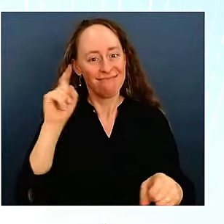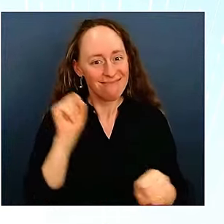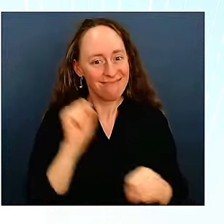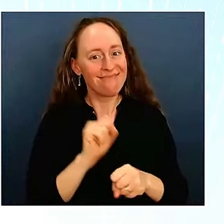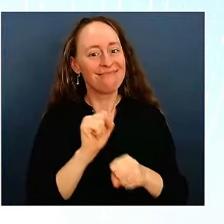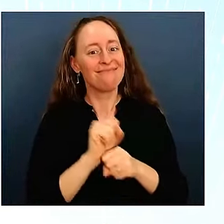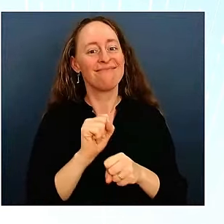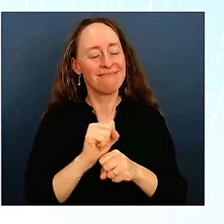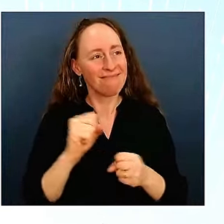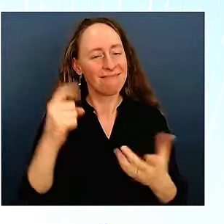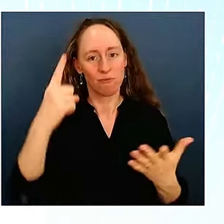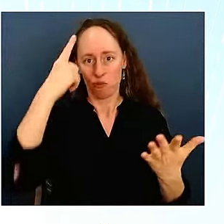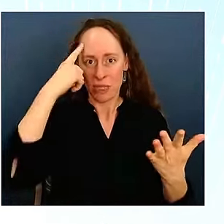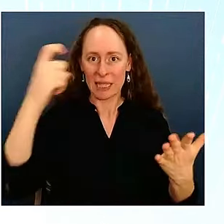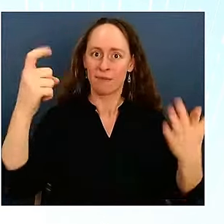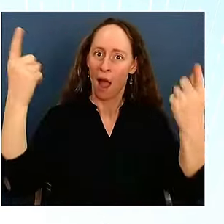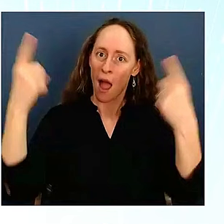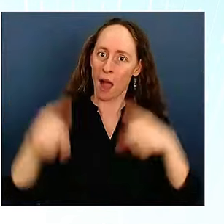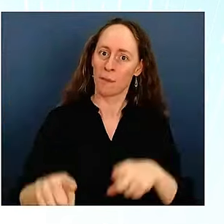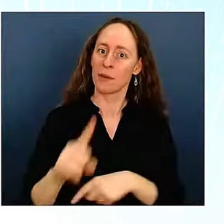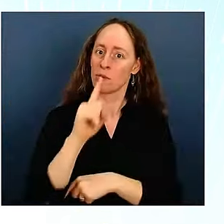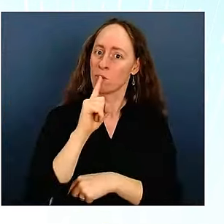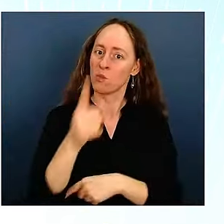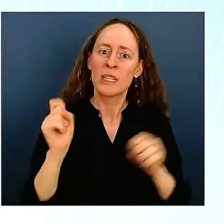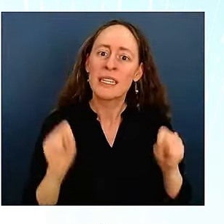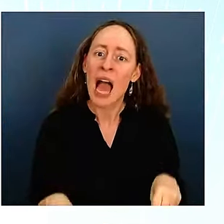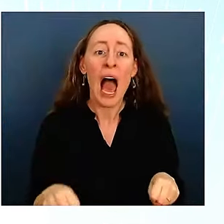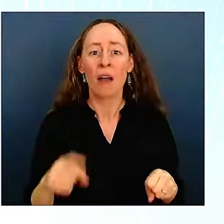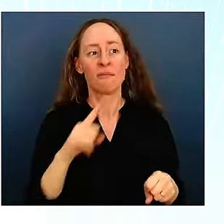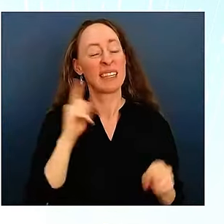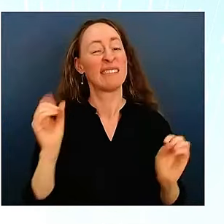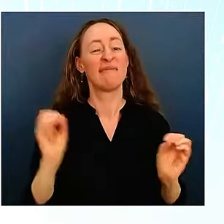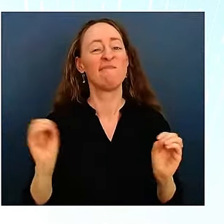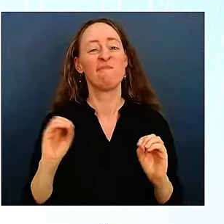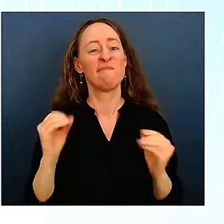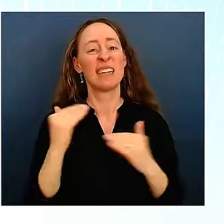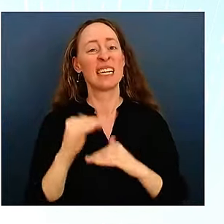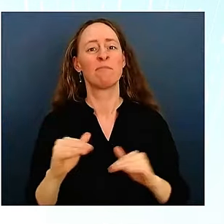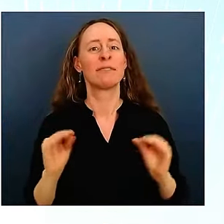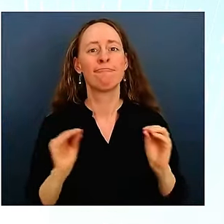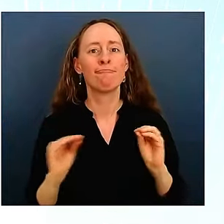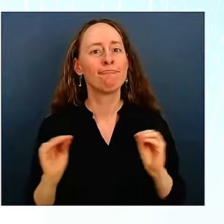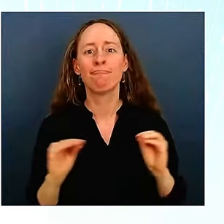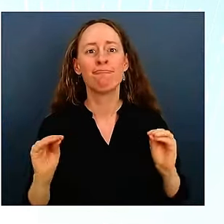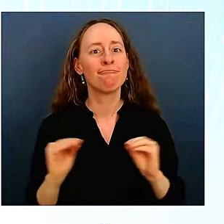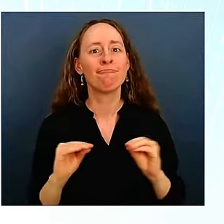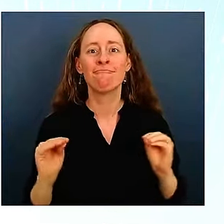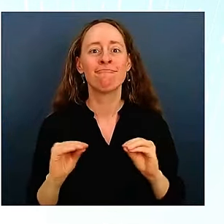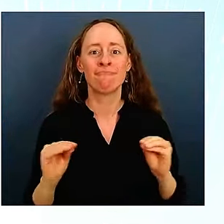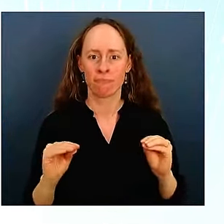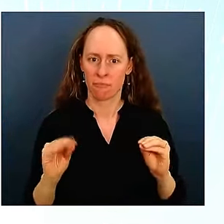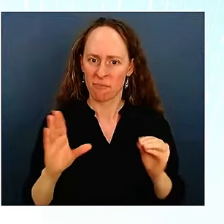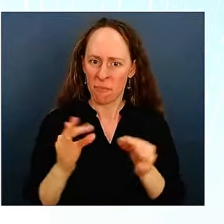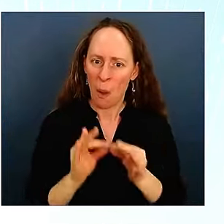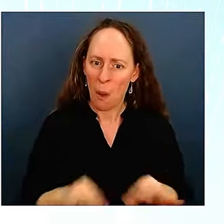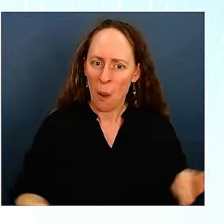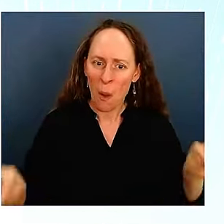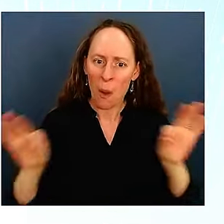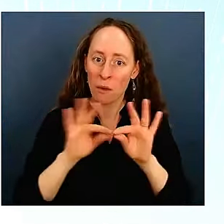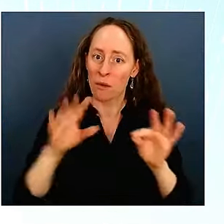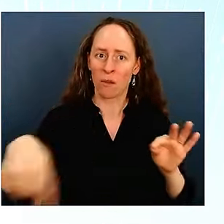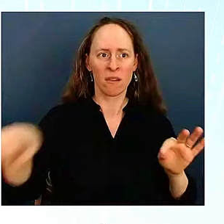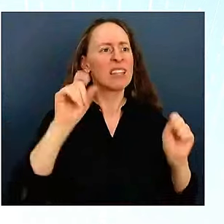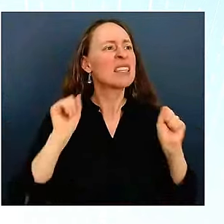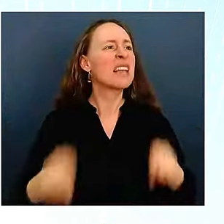limitless. And this is the most important thing, be limitless. But first, we had